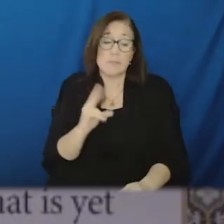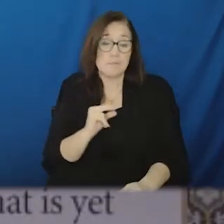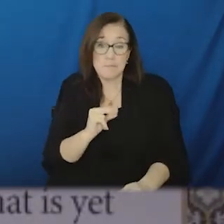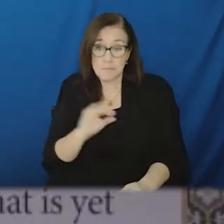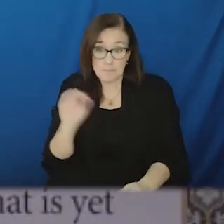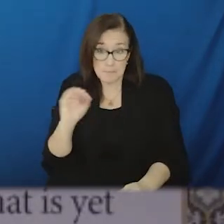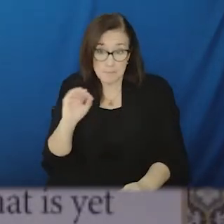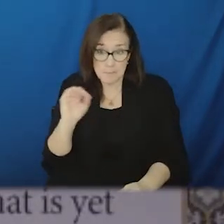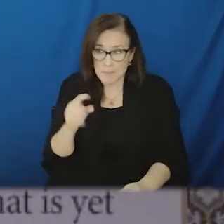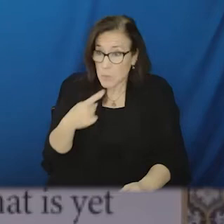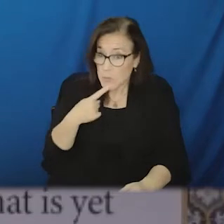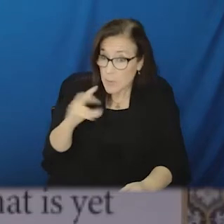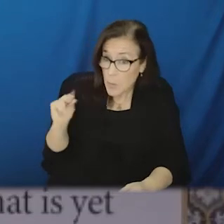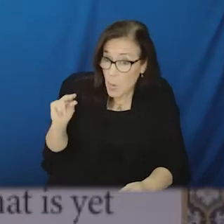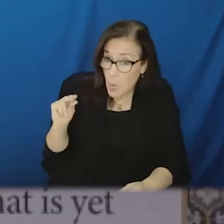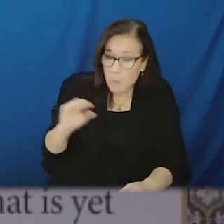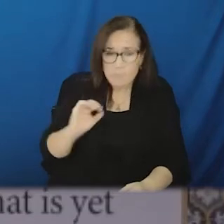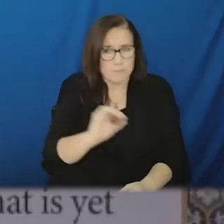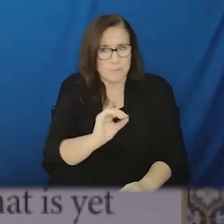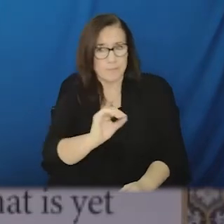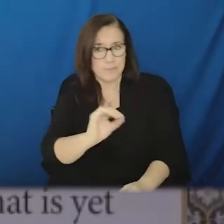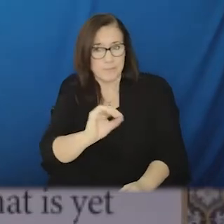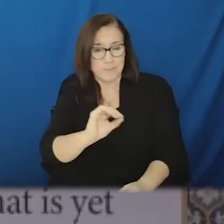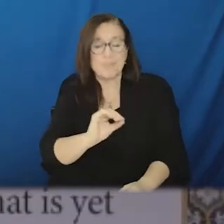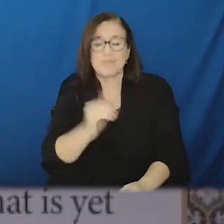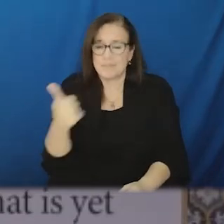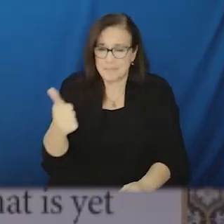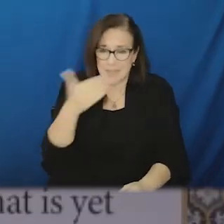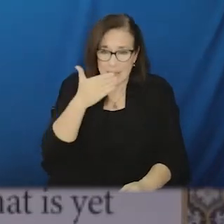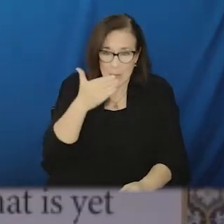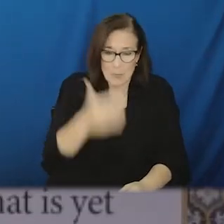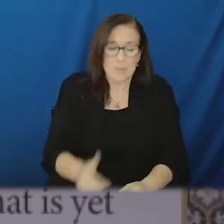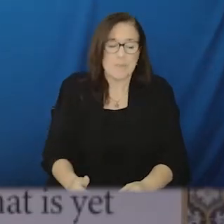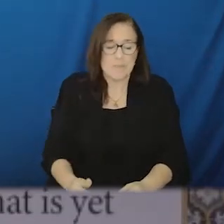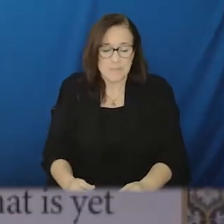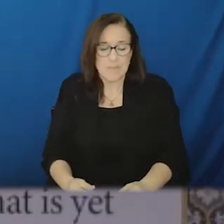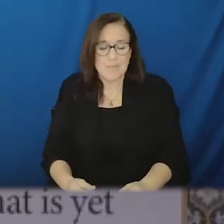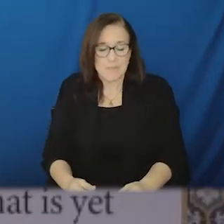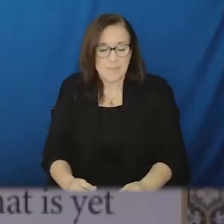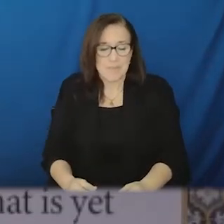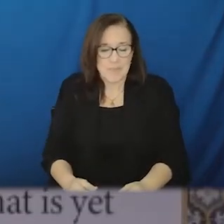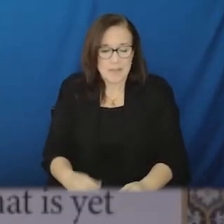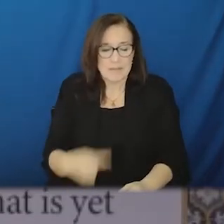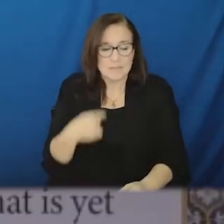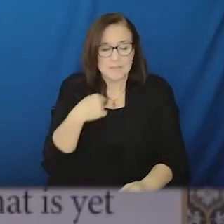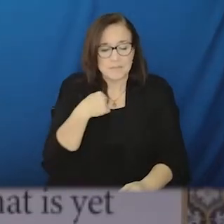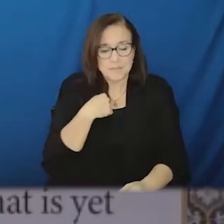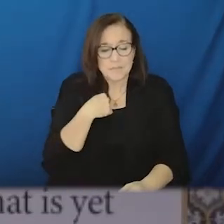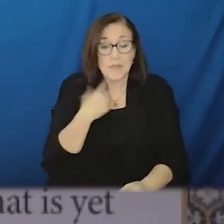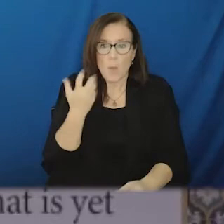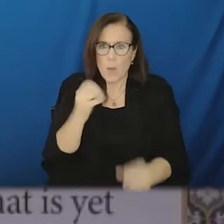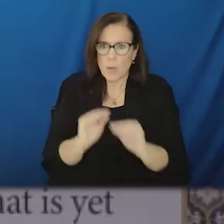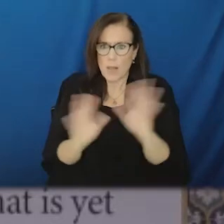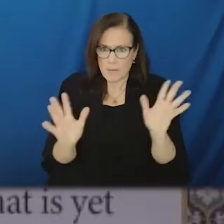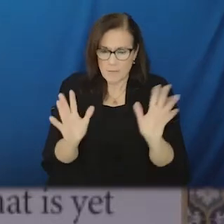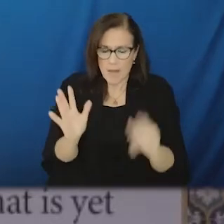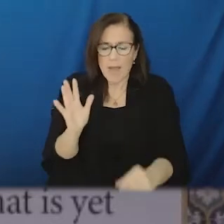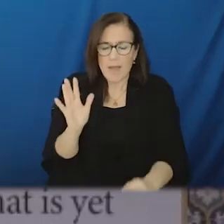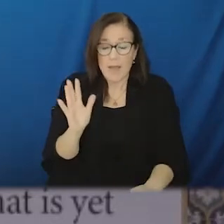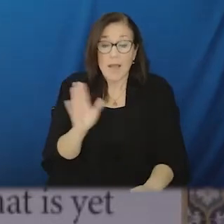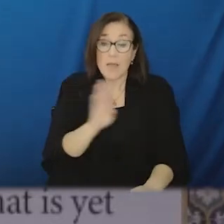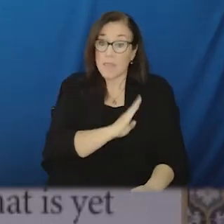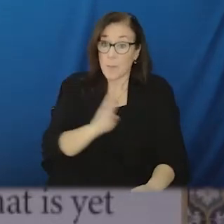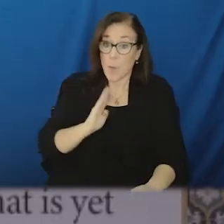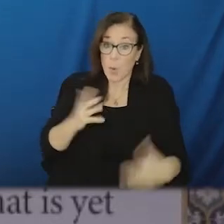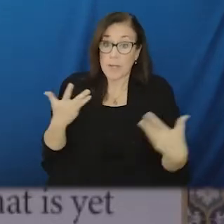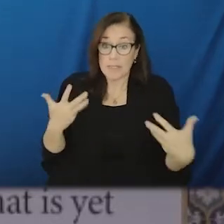say no? Correct, no. Thank you so much. So I do want to clarify for the public that board members have had an